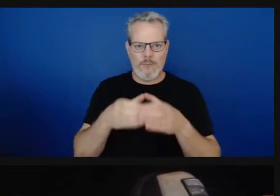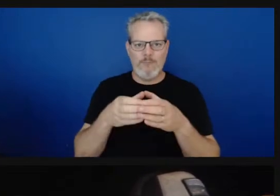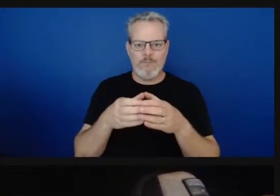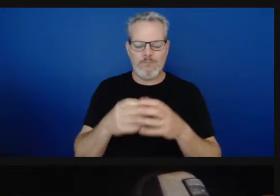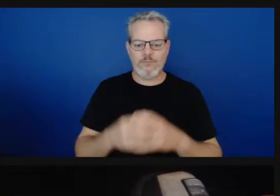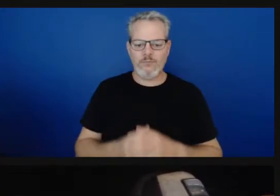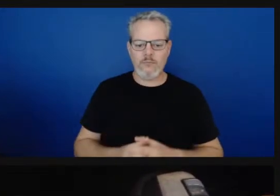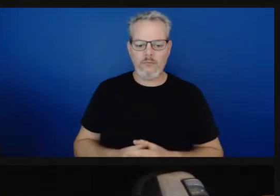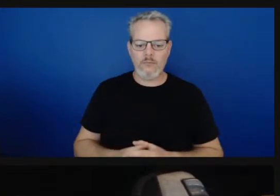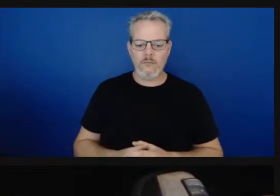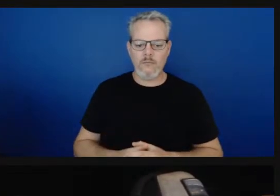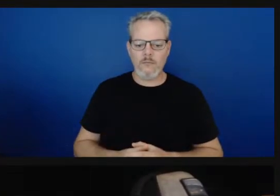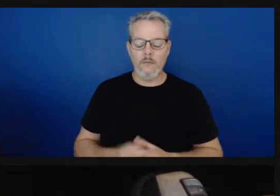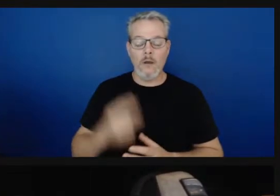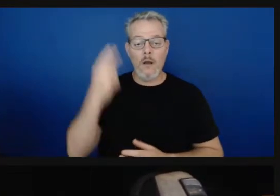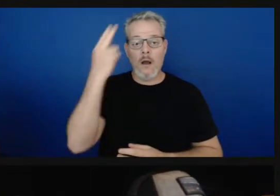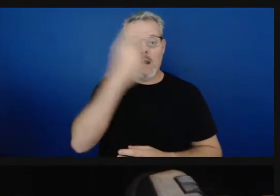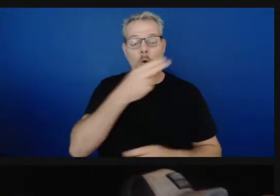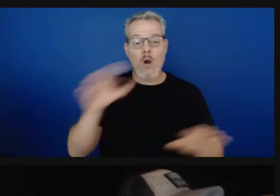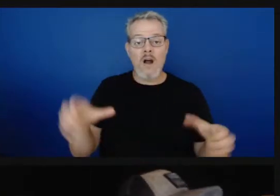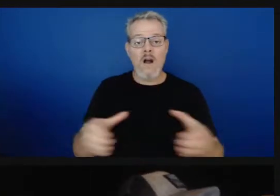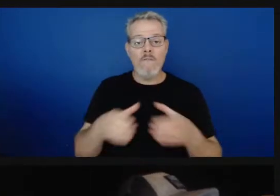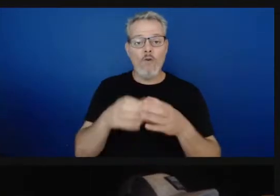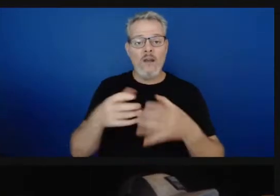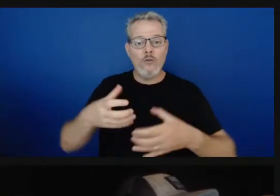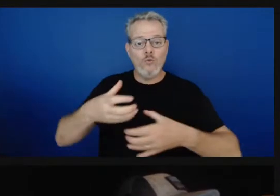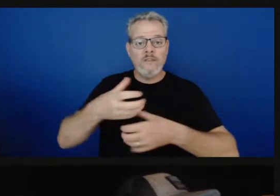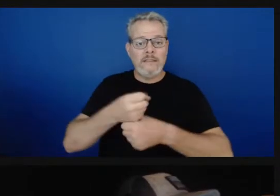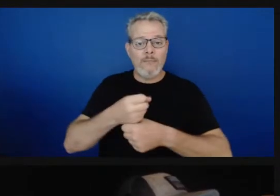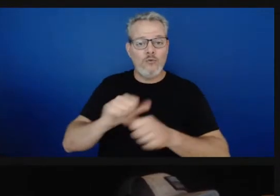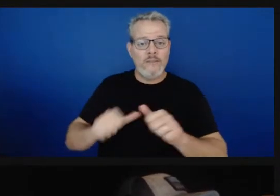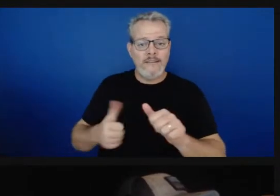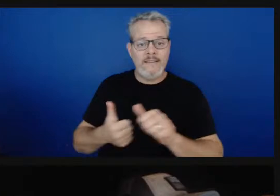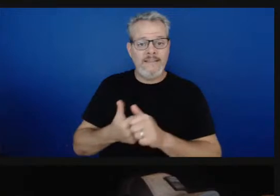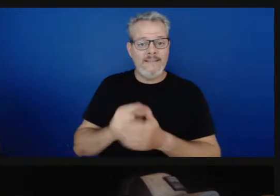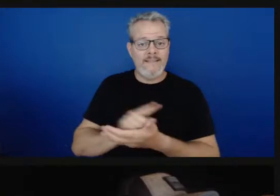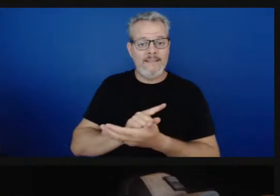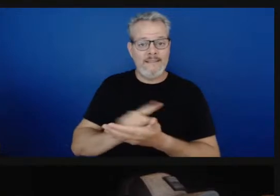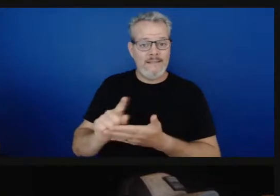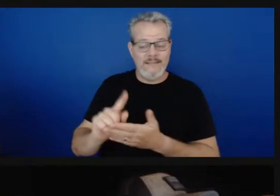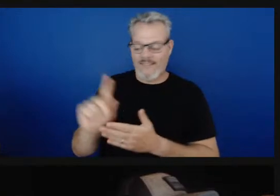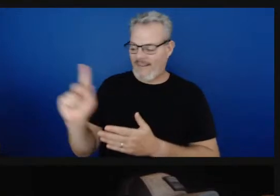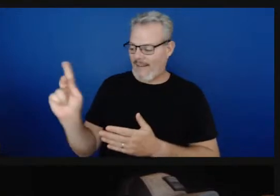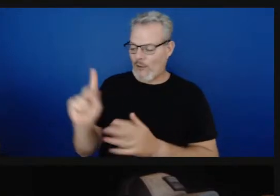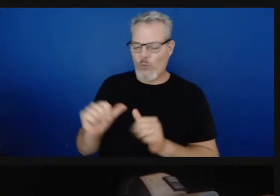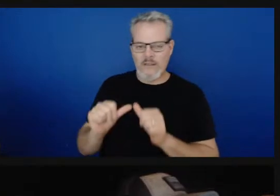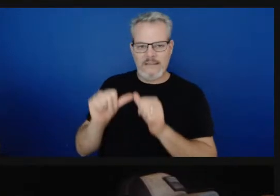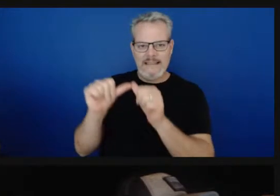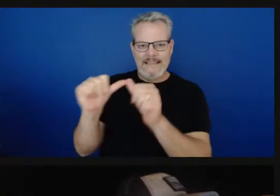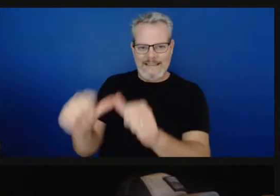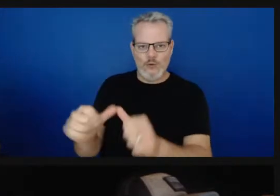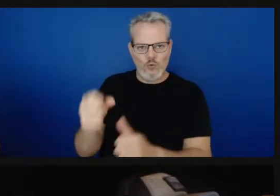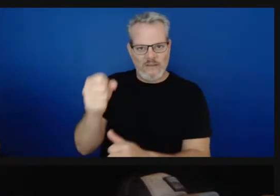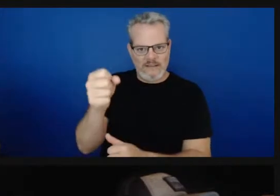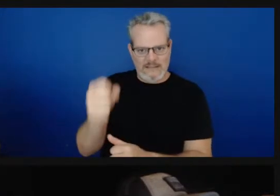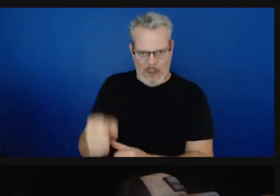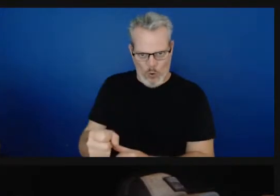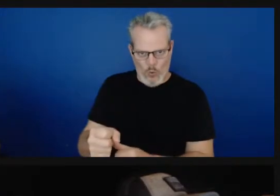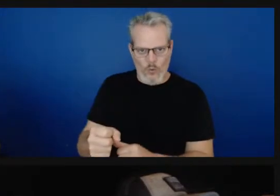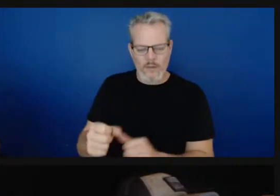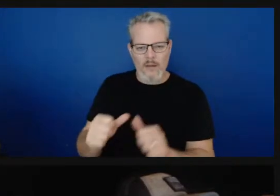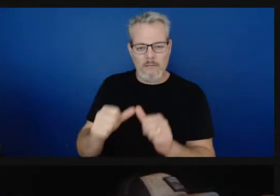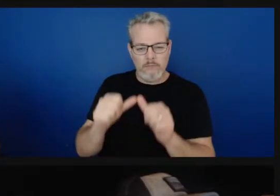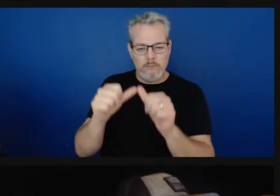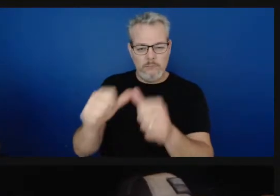So our Hawaiian volcano summary this week: Kilauea's earthquakes continue south of the summit and extending down a